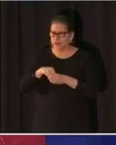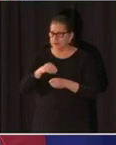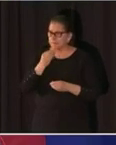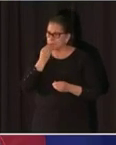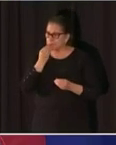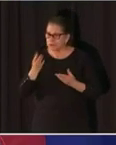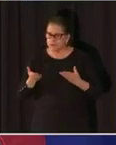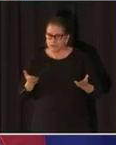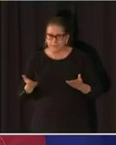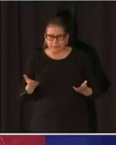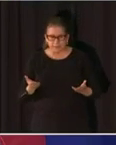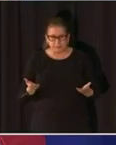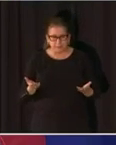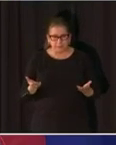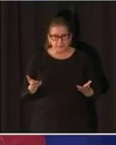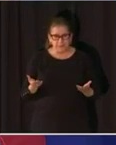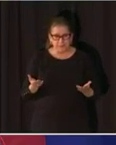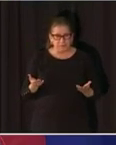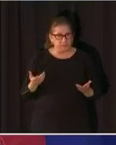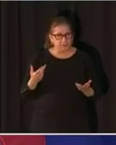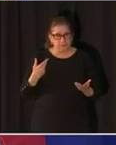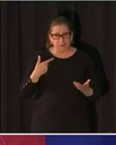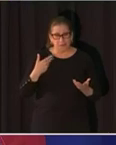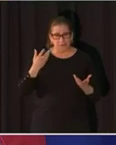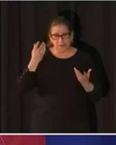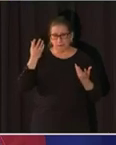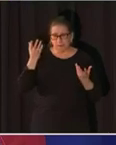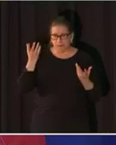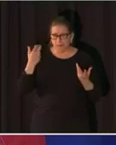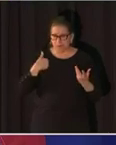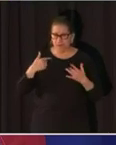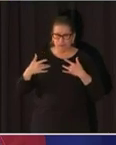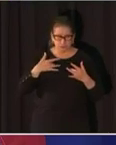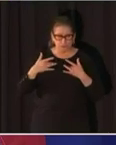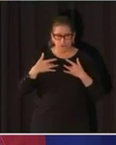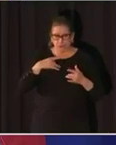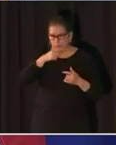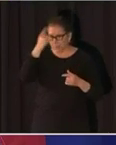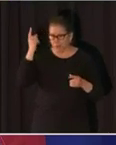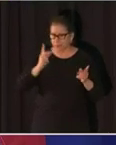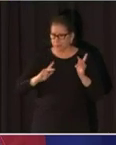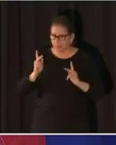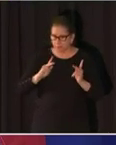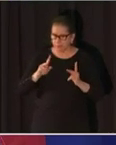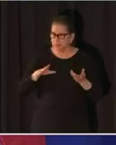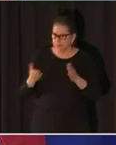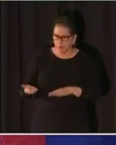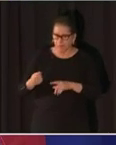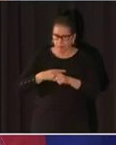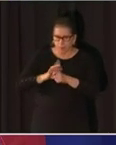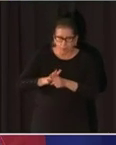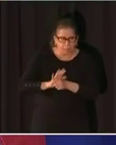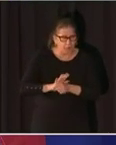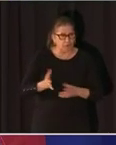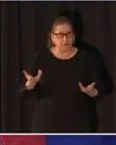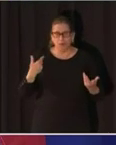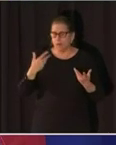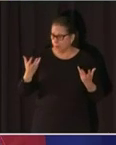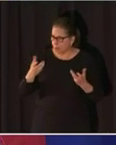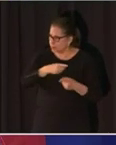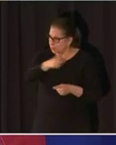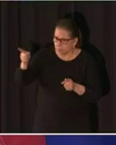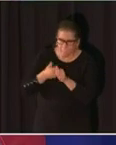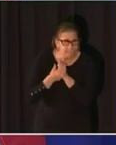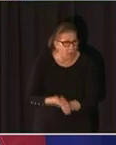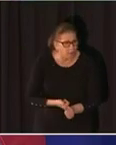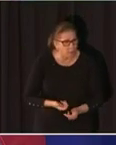Black people dying from COVID-19 in Washington, D.C., everybody needs to do their part. If you want stores to continue to be able to